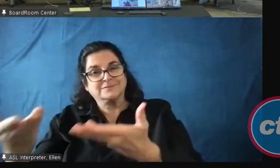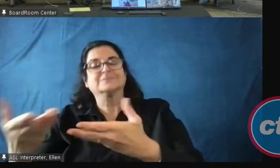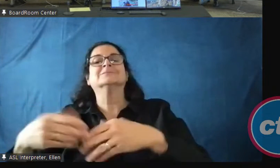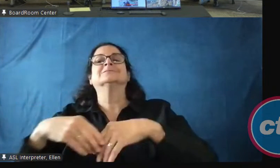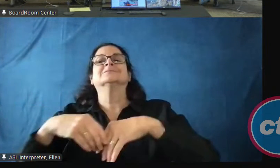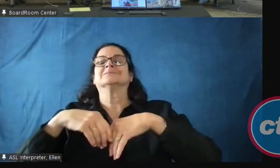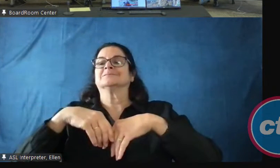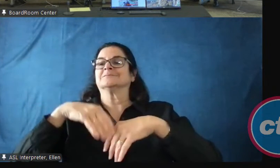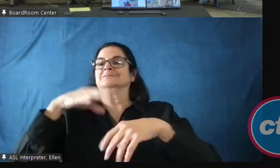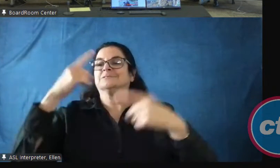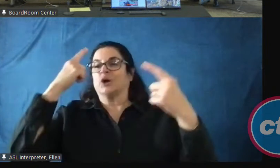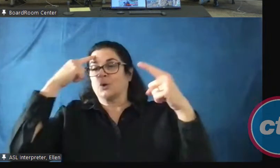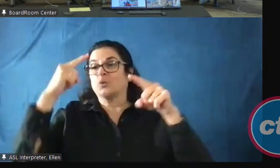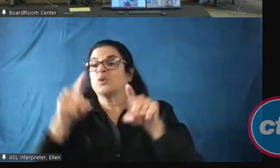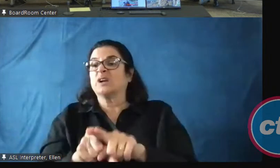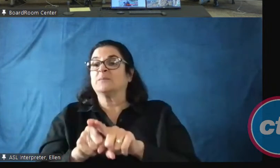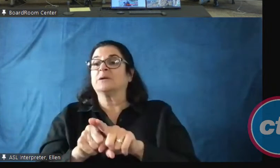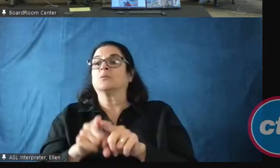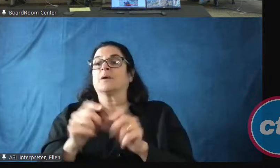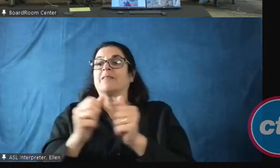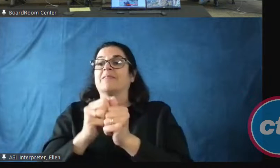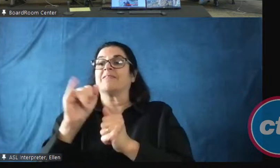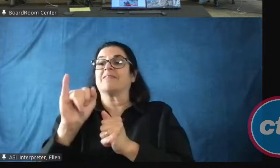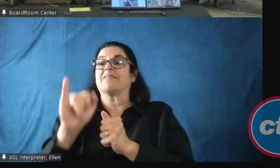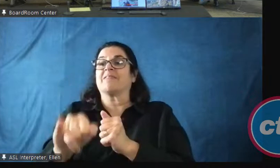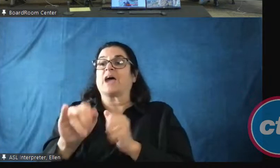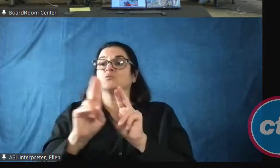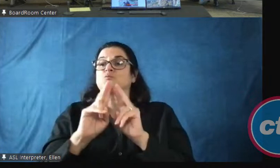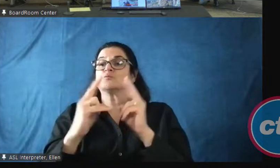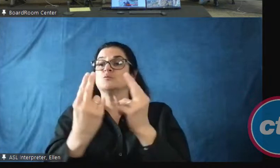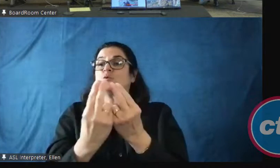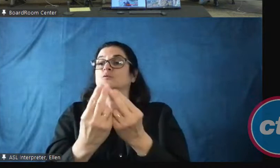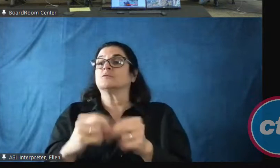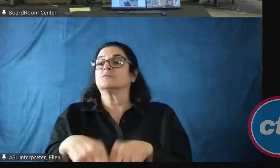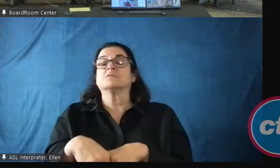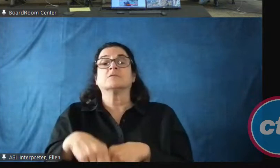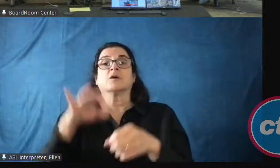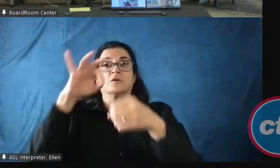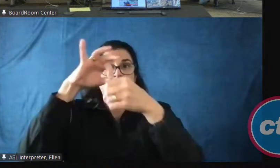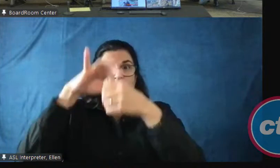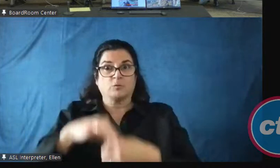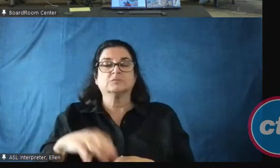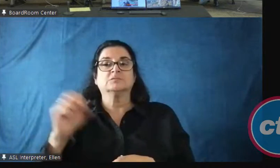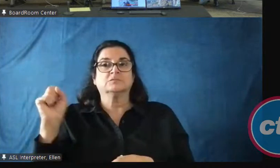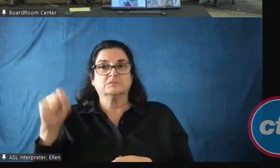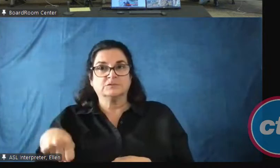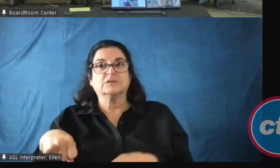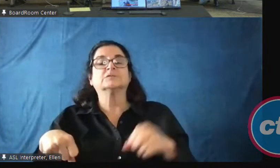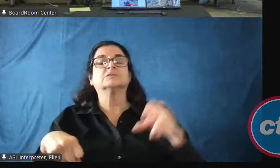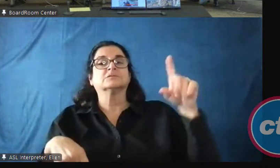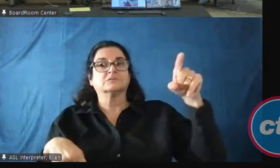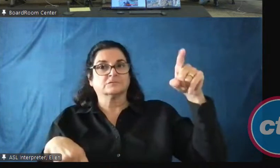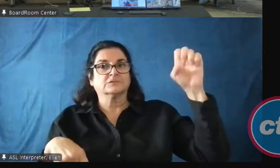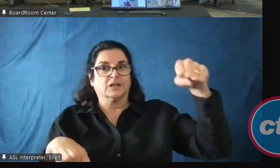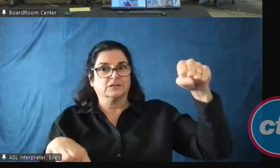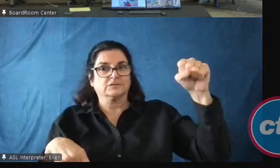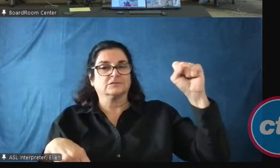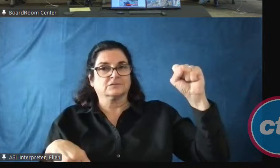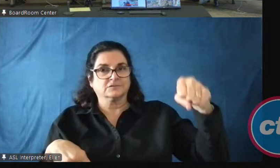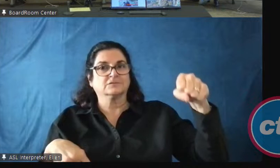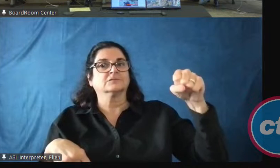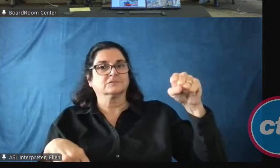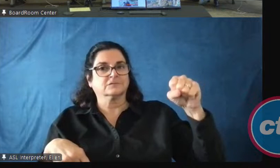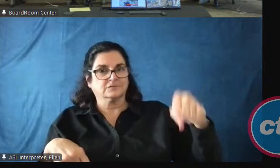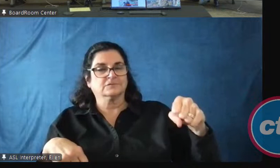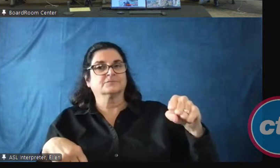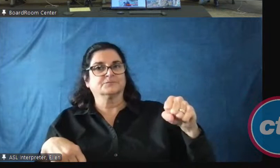Local 134 Roadmasters. We'll take a roll call vote. Director Rakeo? Yes. Director Ortiz? Yes. Chairman Barclay? Yes. Director Jakes?